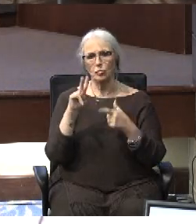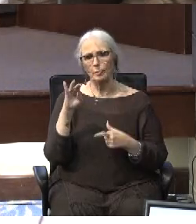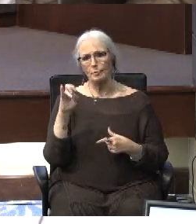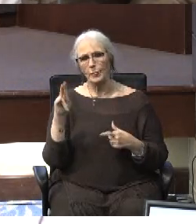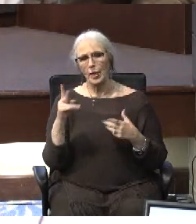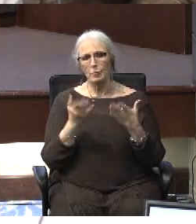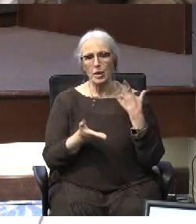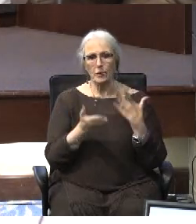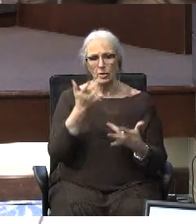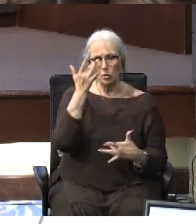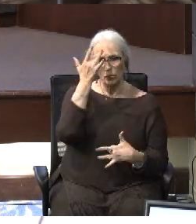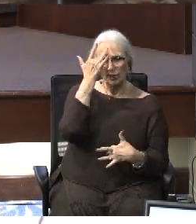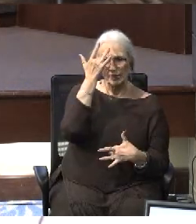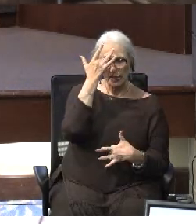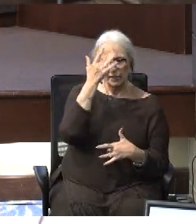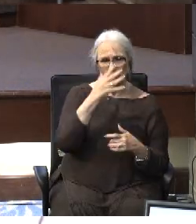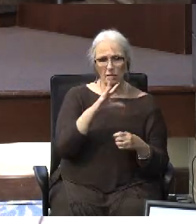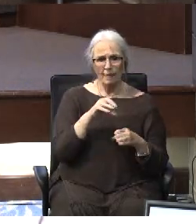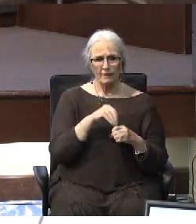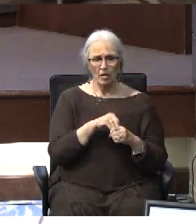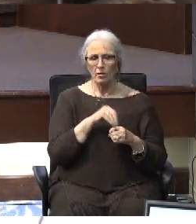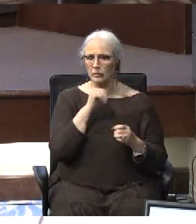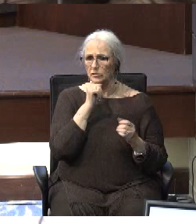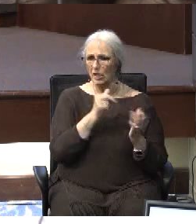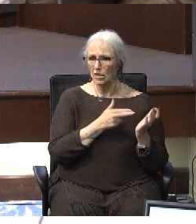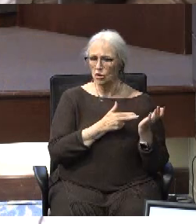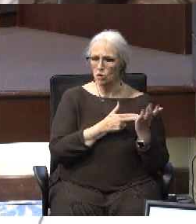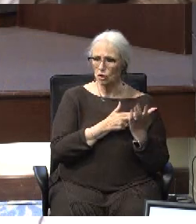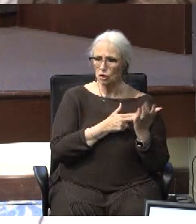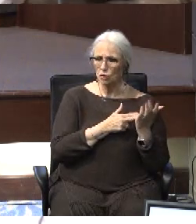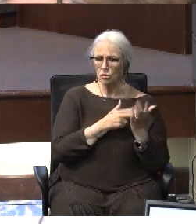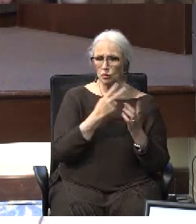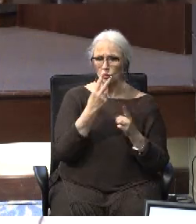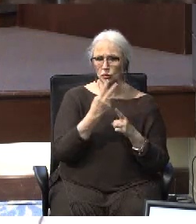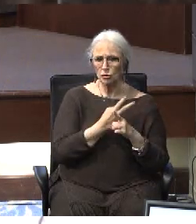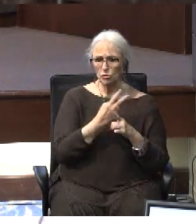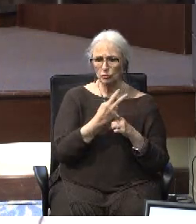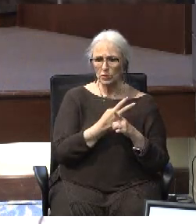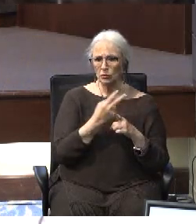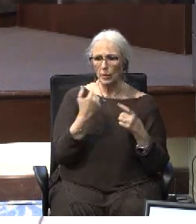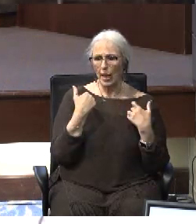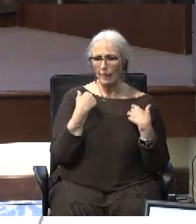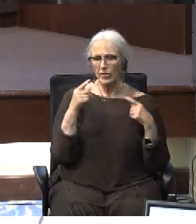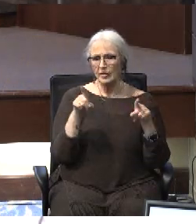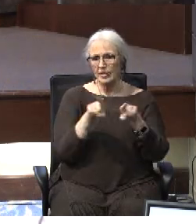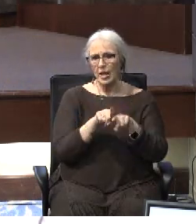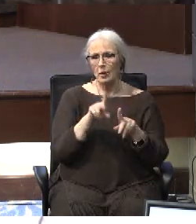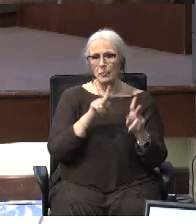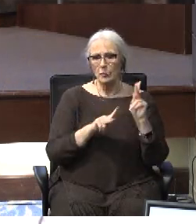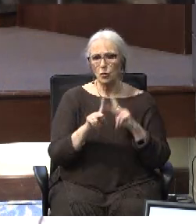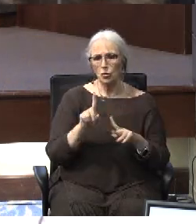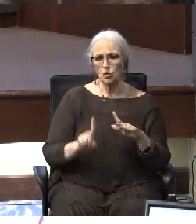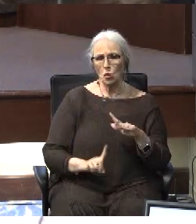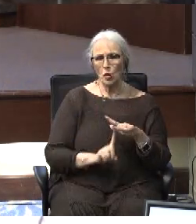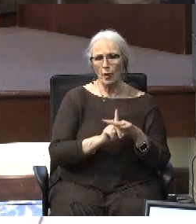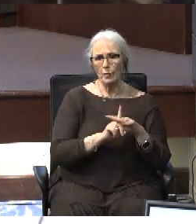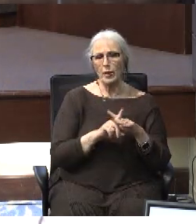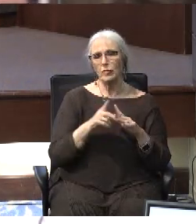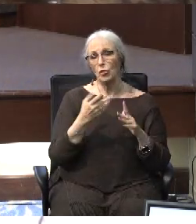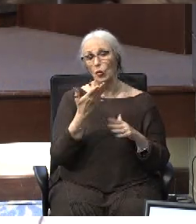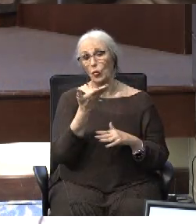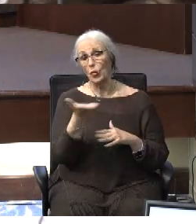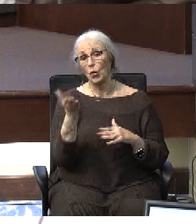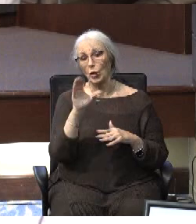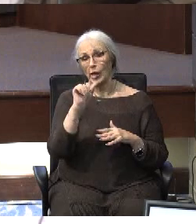some sickness involved. We weren't sure. Just those 2 months, we had the same people show up, and those cases get pushed